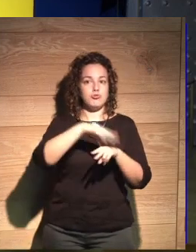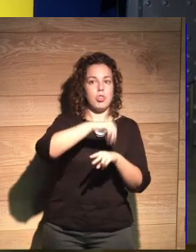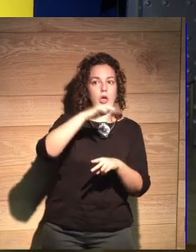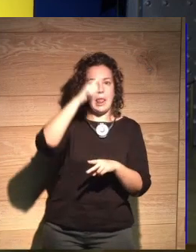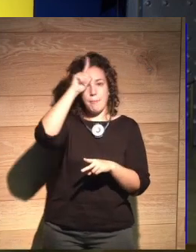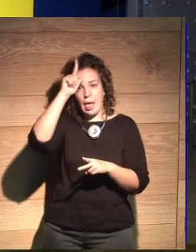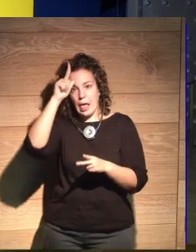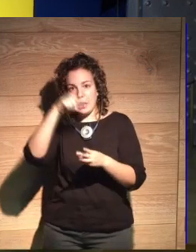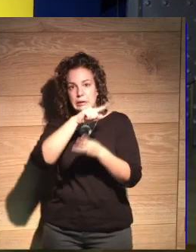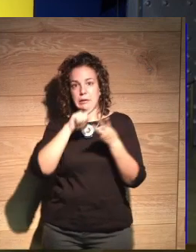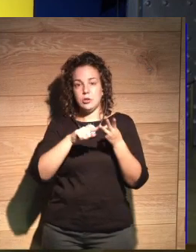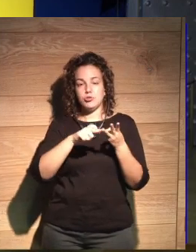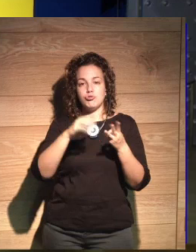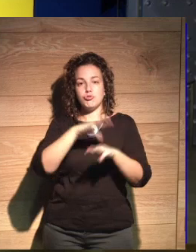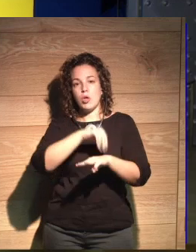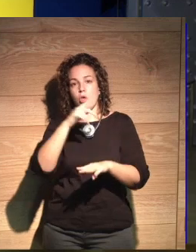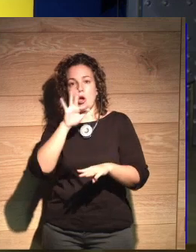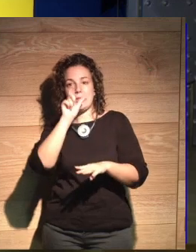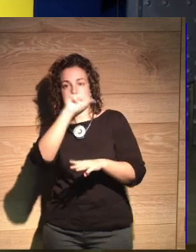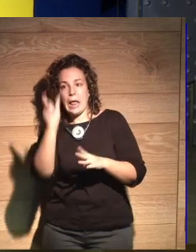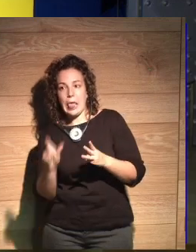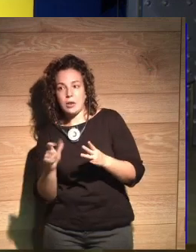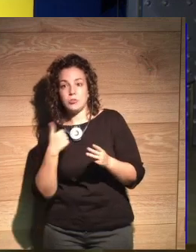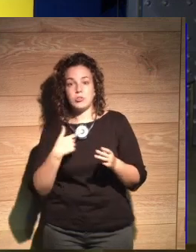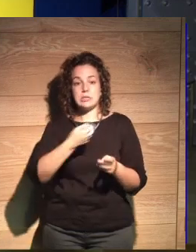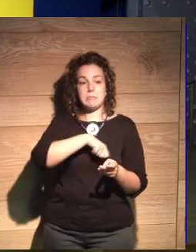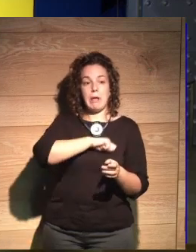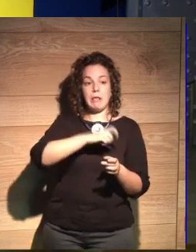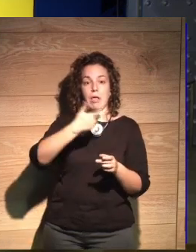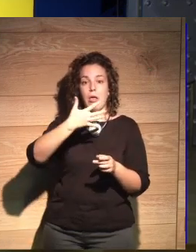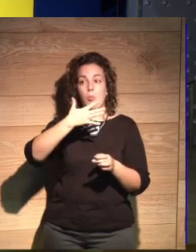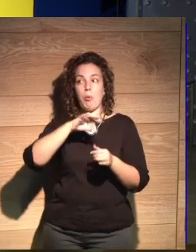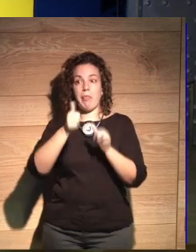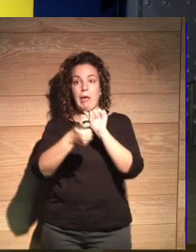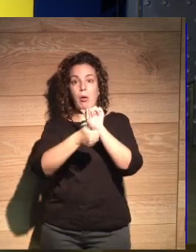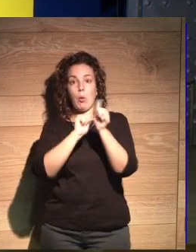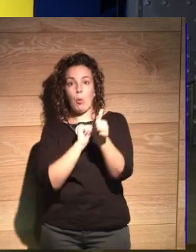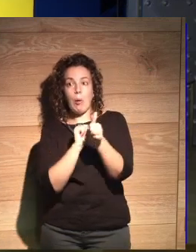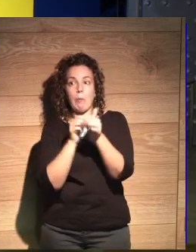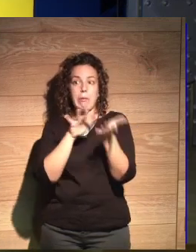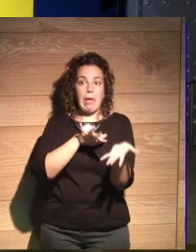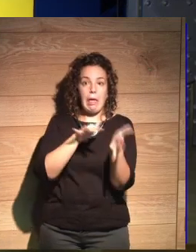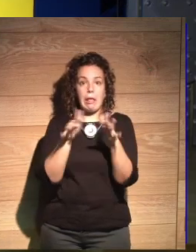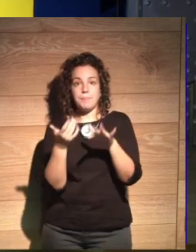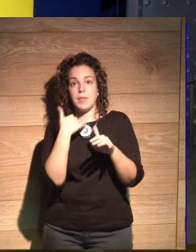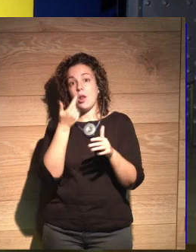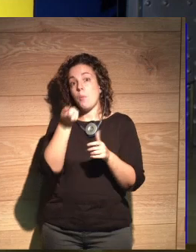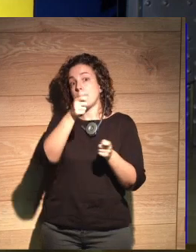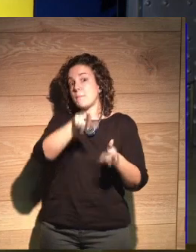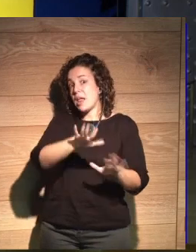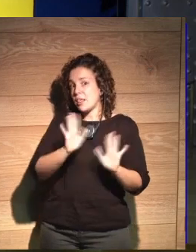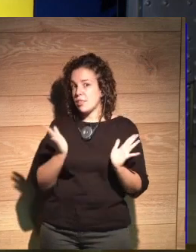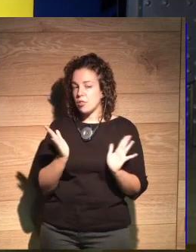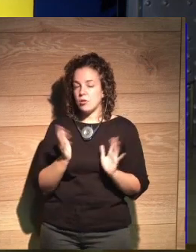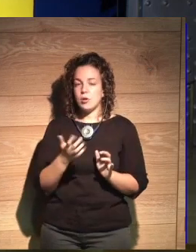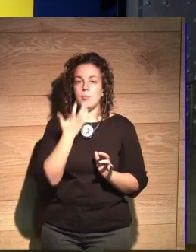prime ministership so that for a couple of years you have a Castilian prime minister, and then for a year you're guaranteed to have a